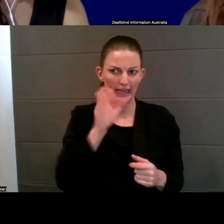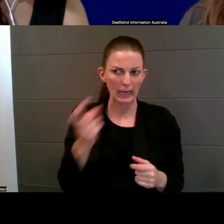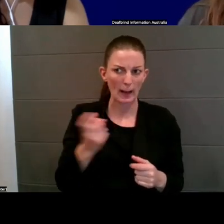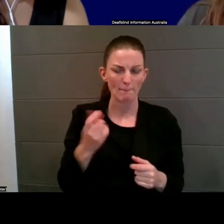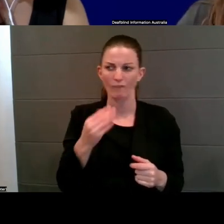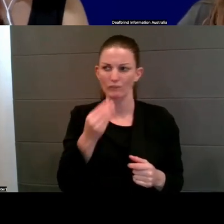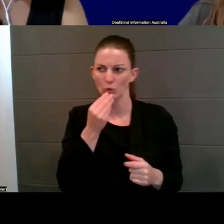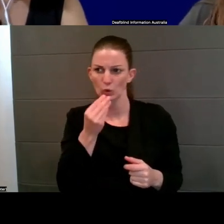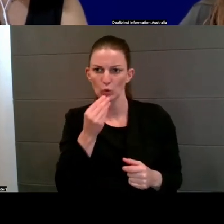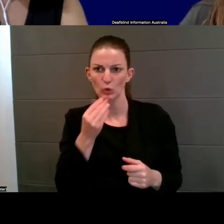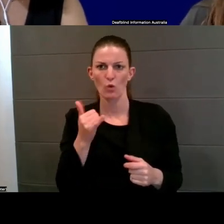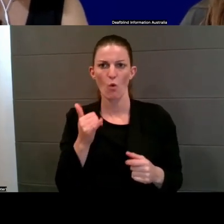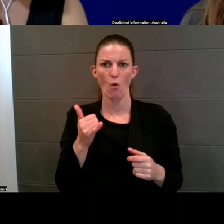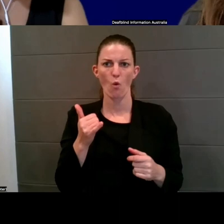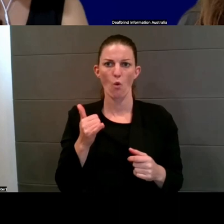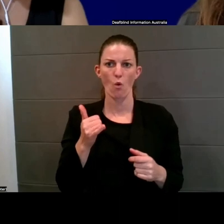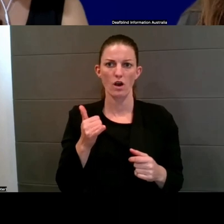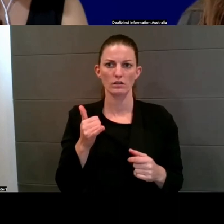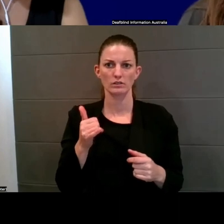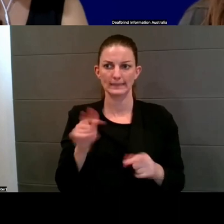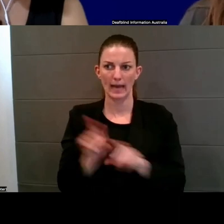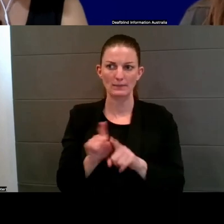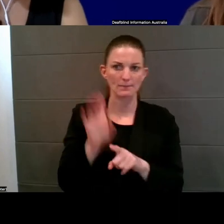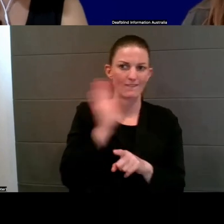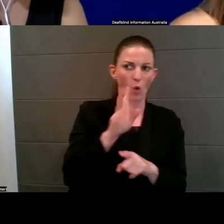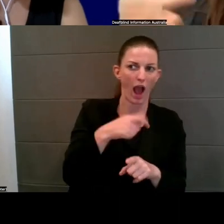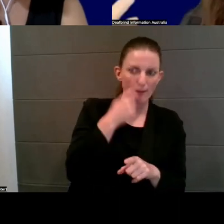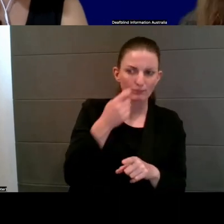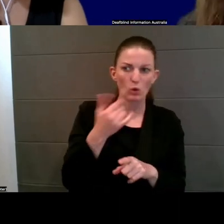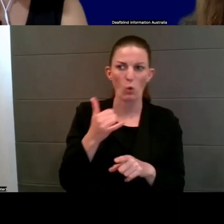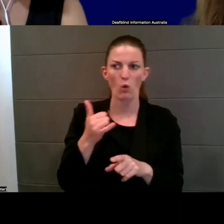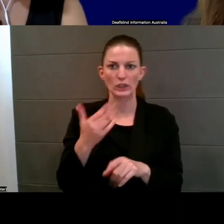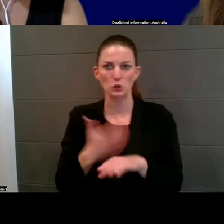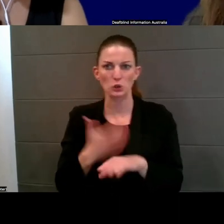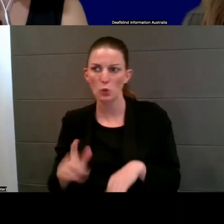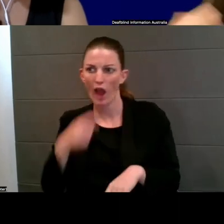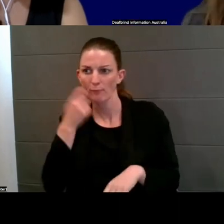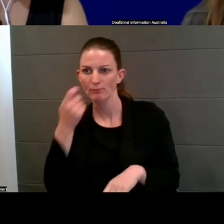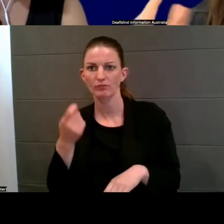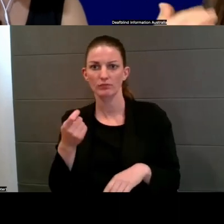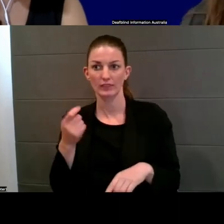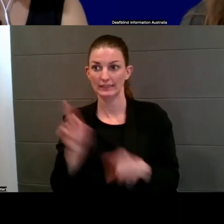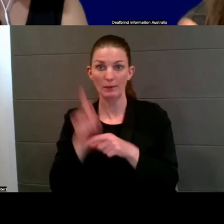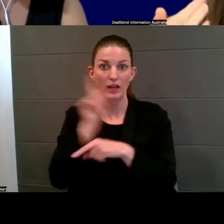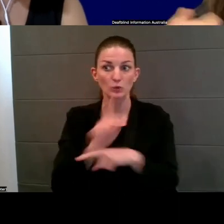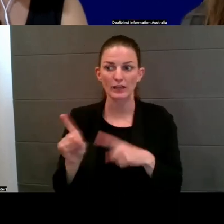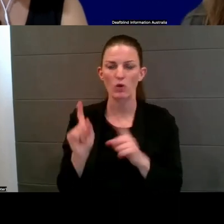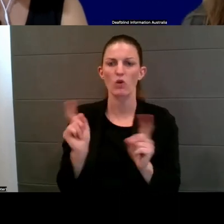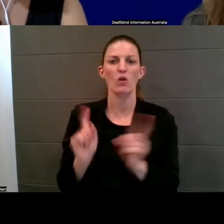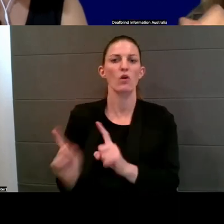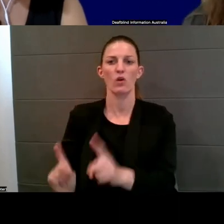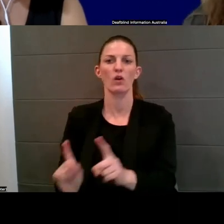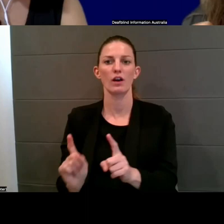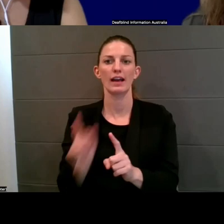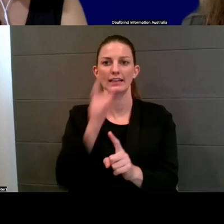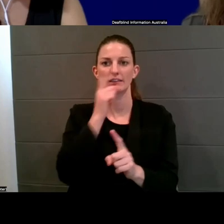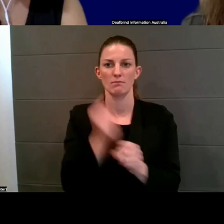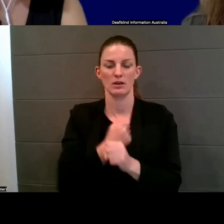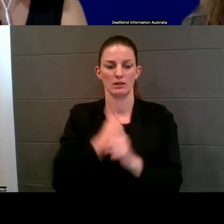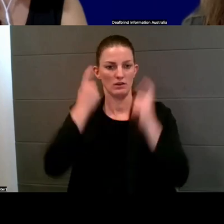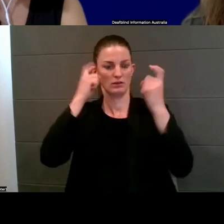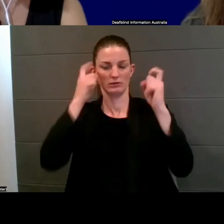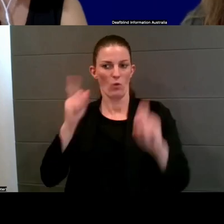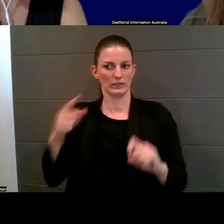had in the mouthful before? Is it something that I had last week? Is it something new? All these things can cause anxiety